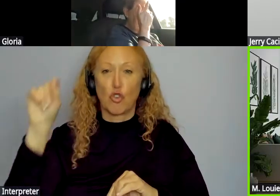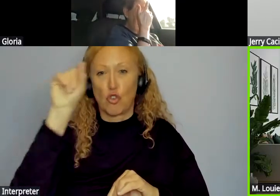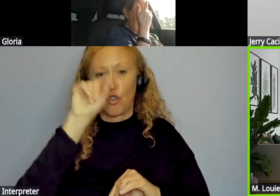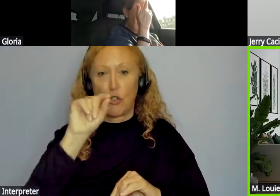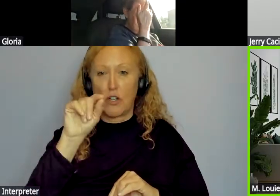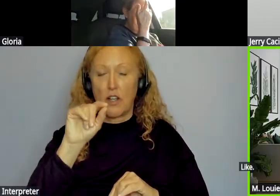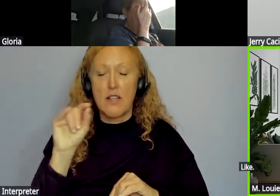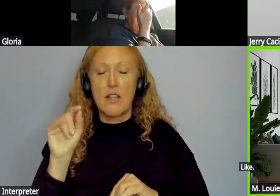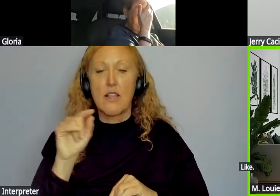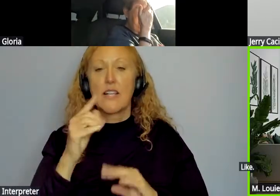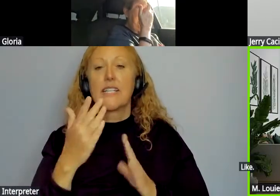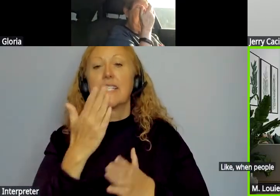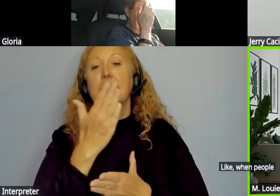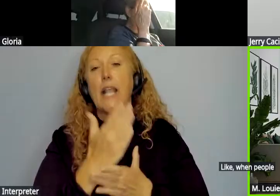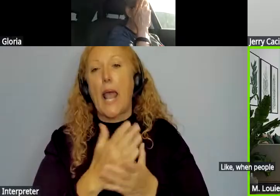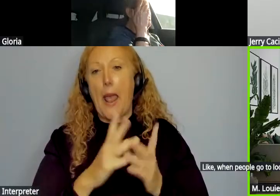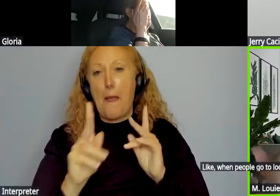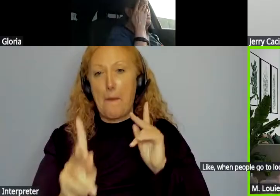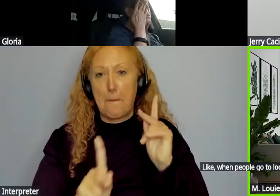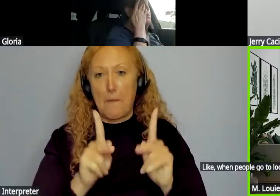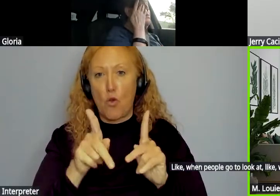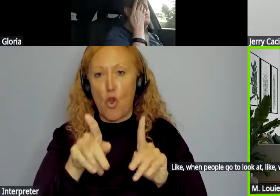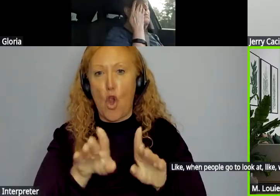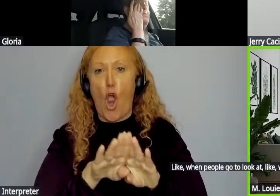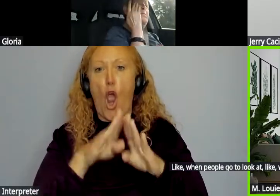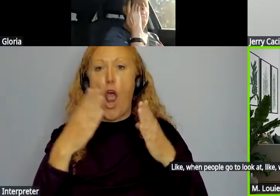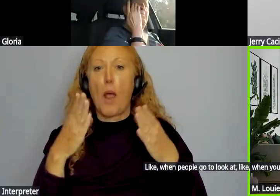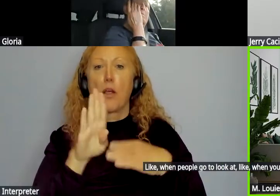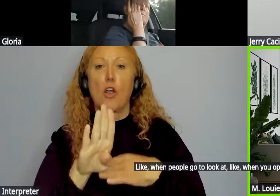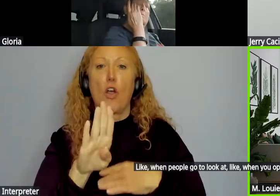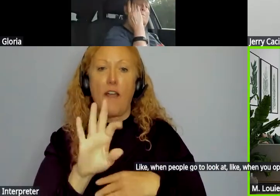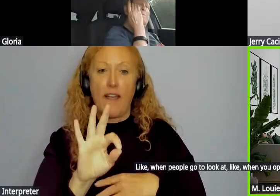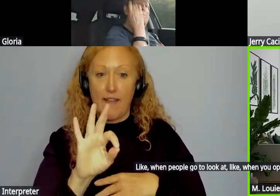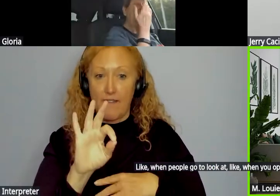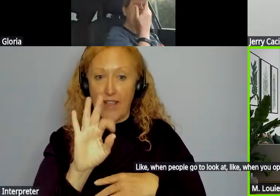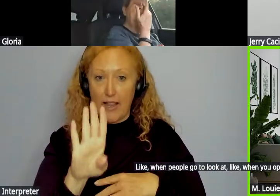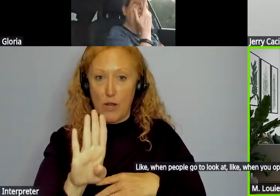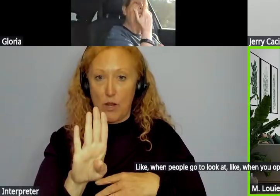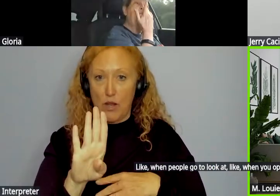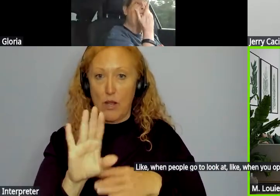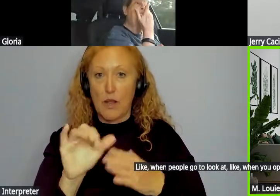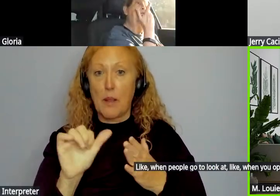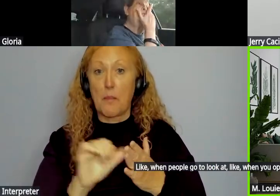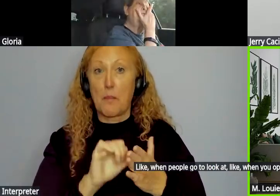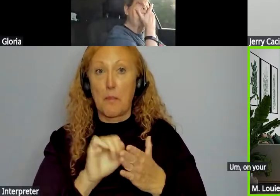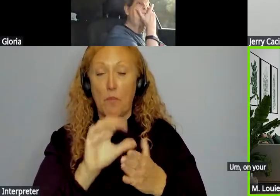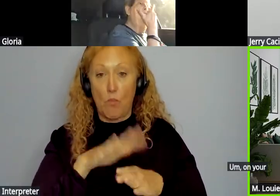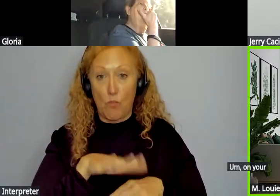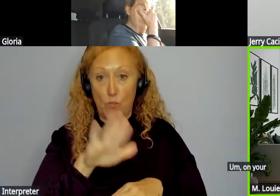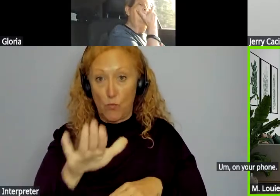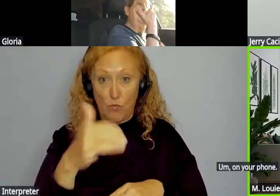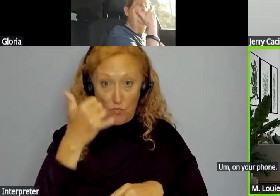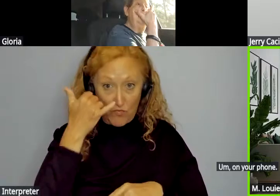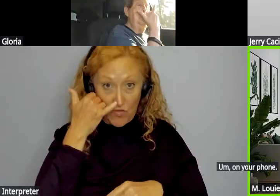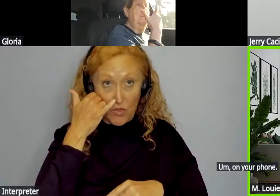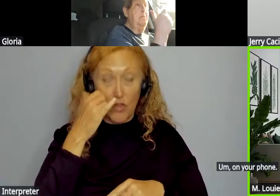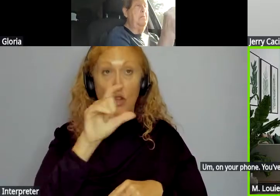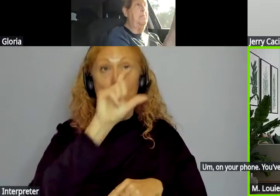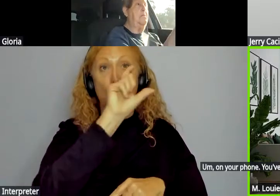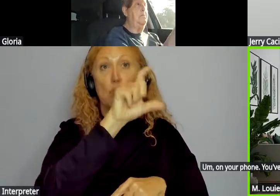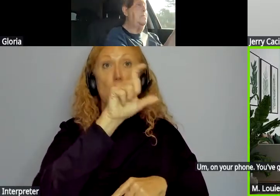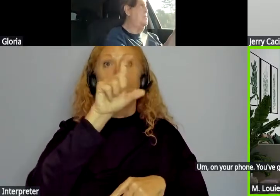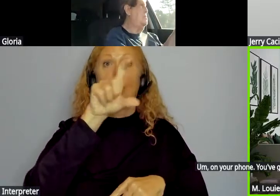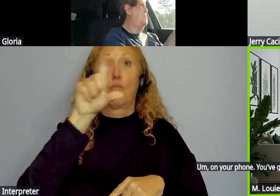Like when people go to look at, like when you open up your Facebook page on your phone, you've got